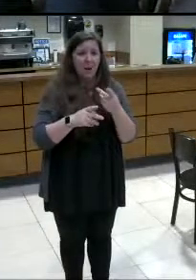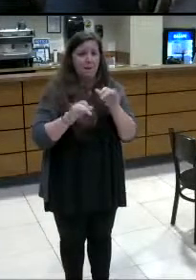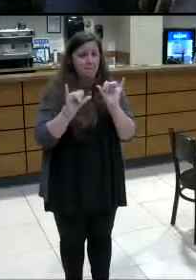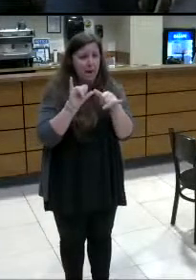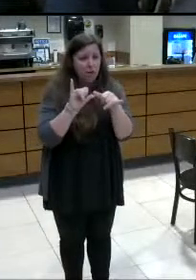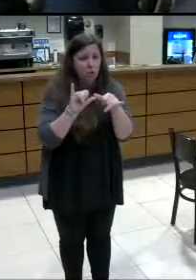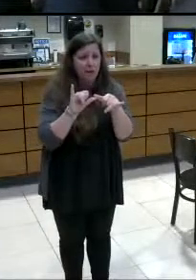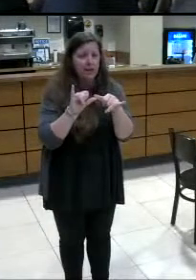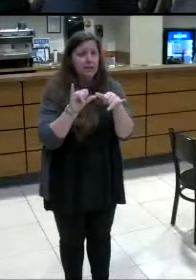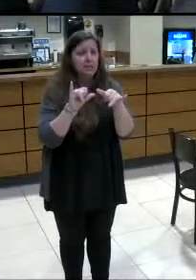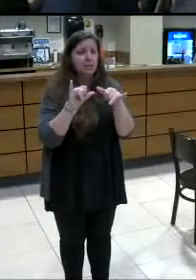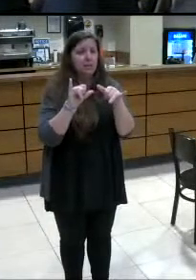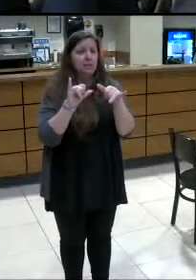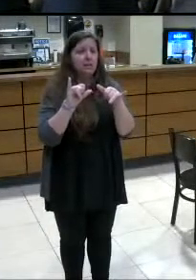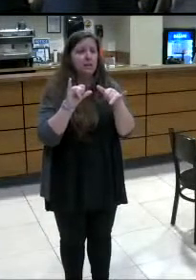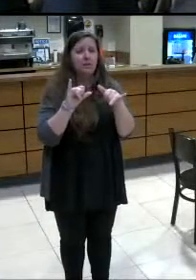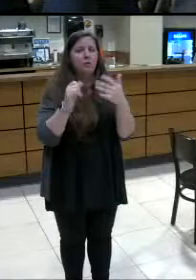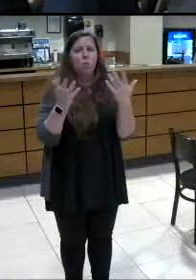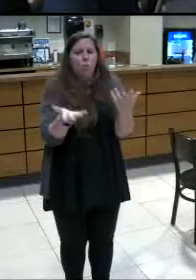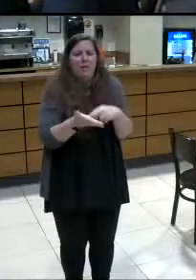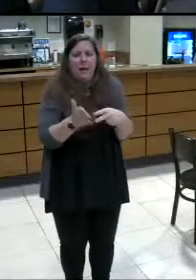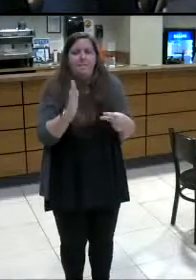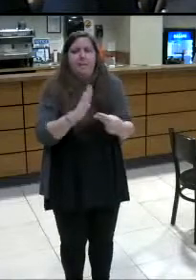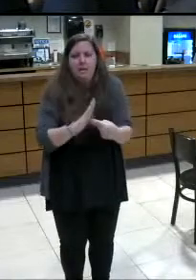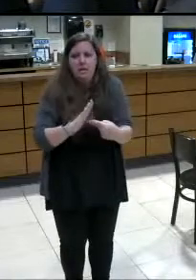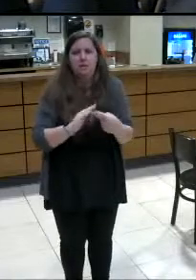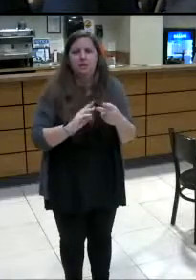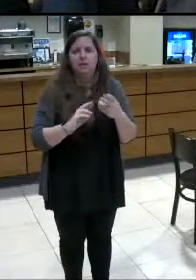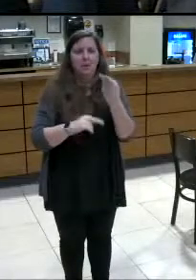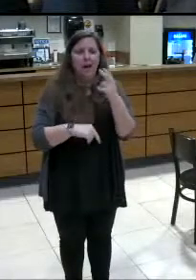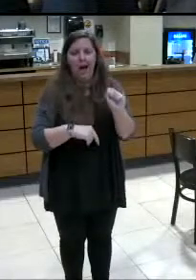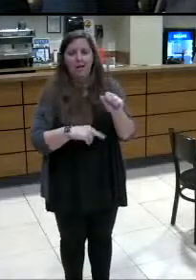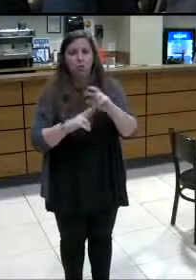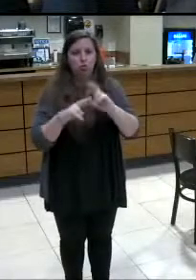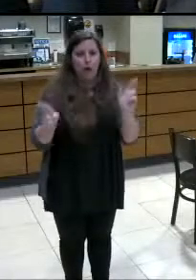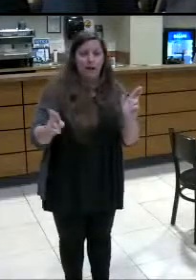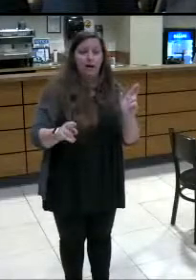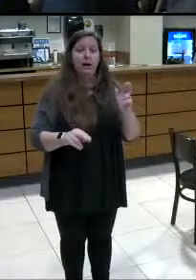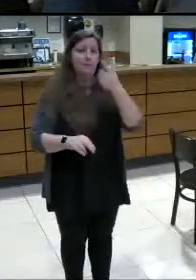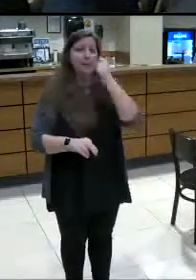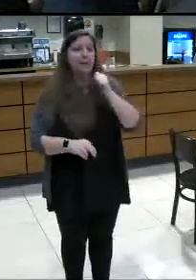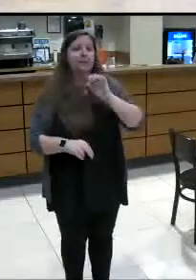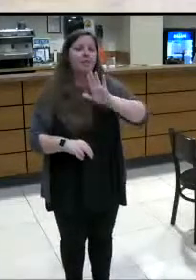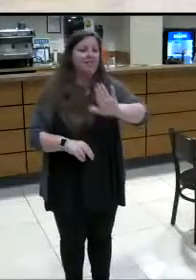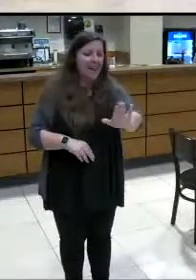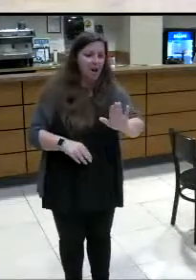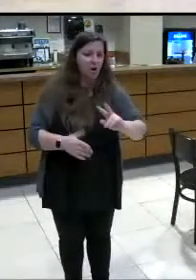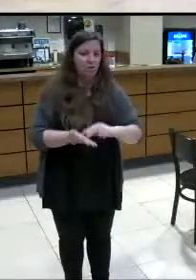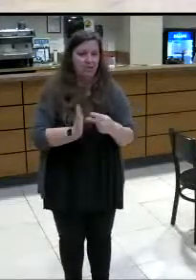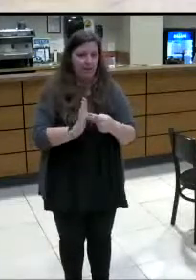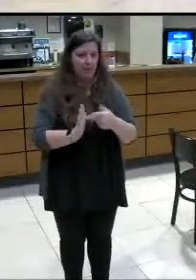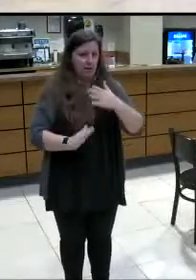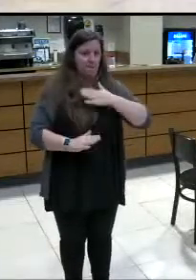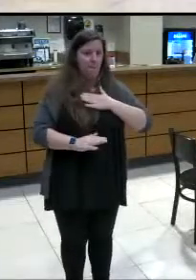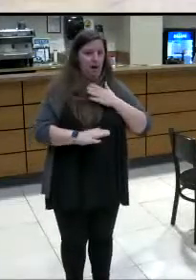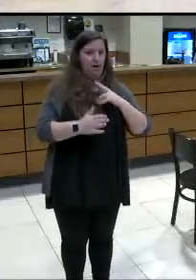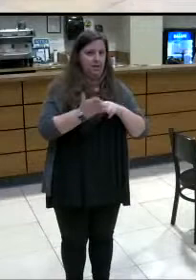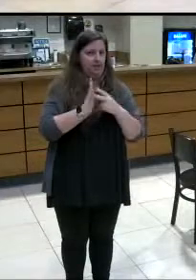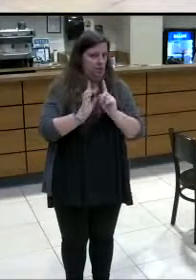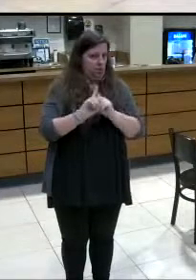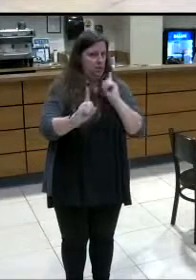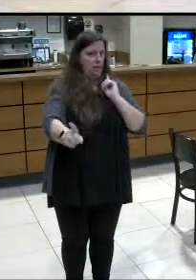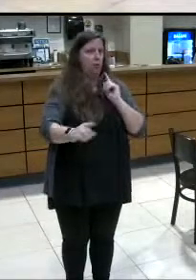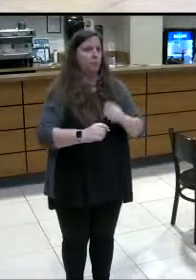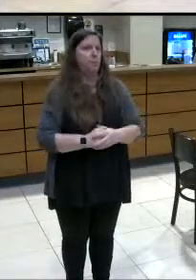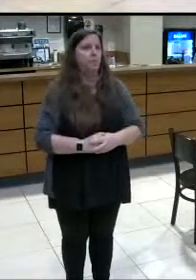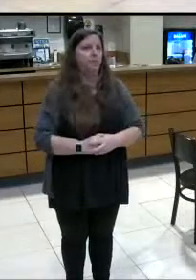graders definition and my definition could be very different. Yes. So we are, and I'm just pulling it up